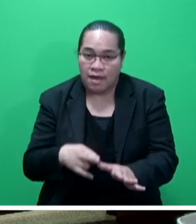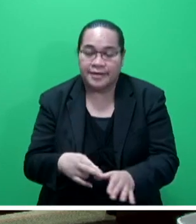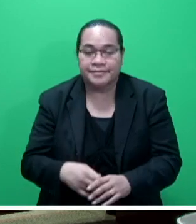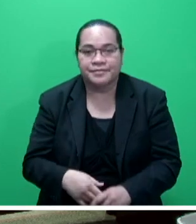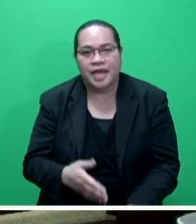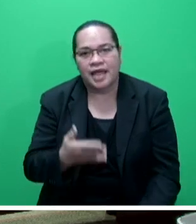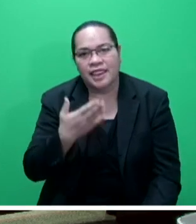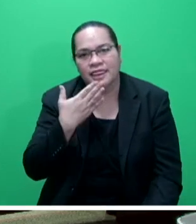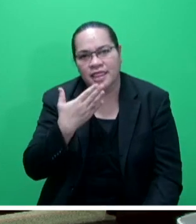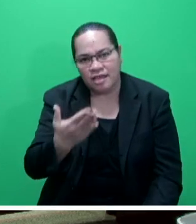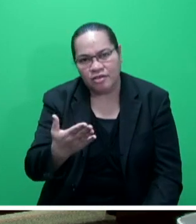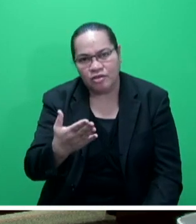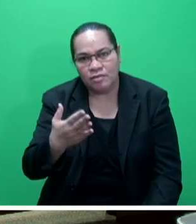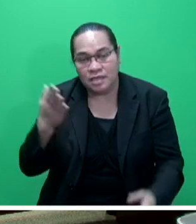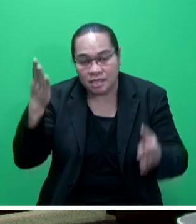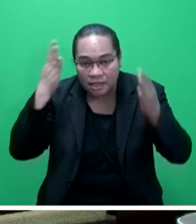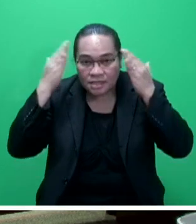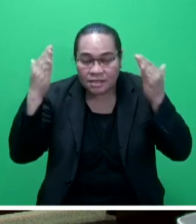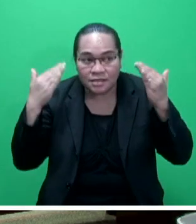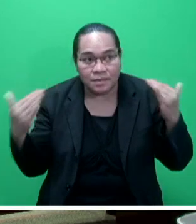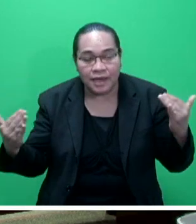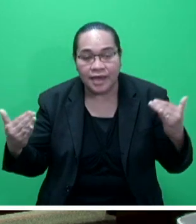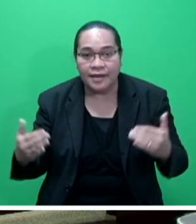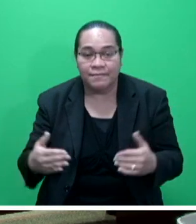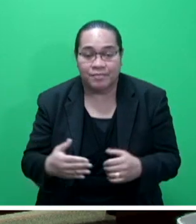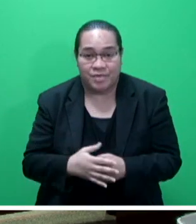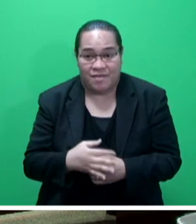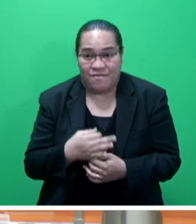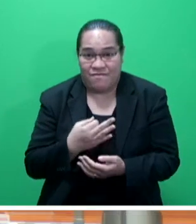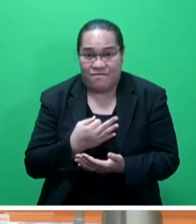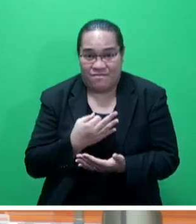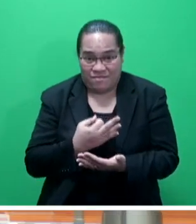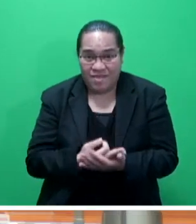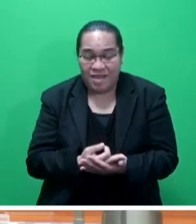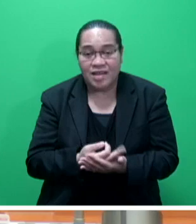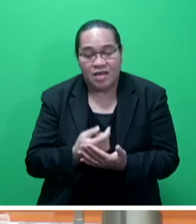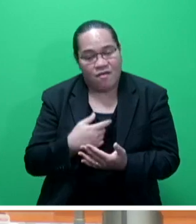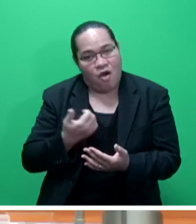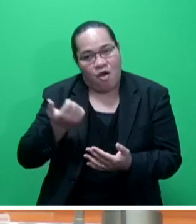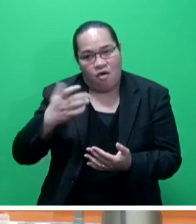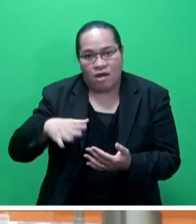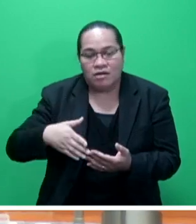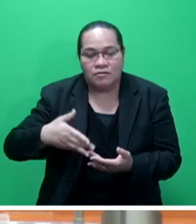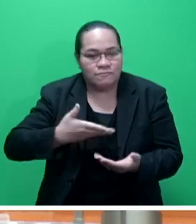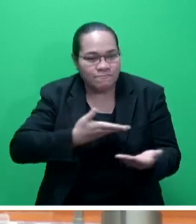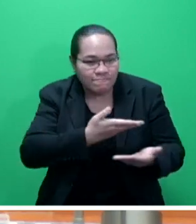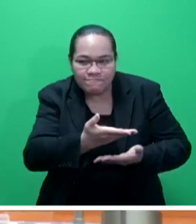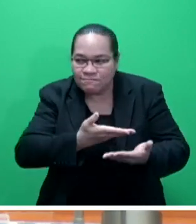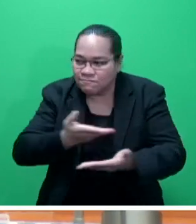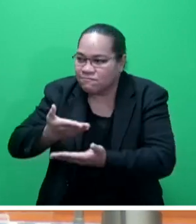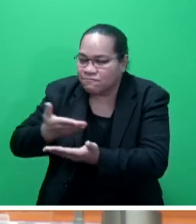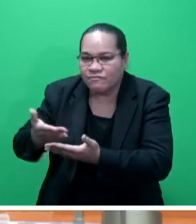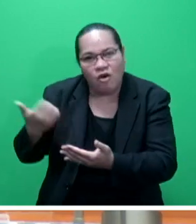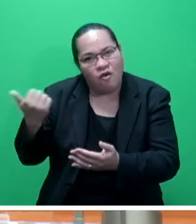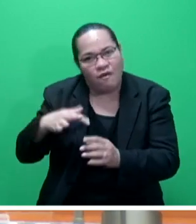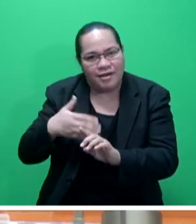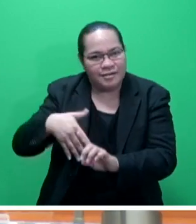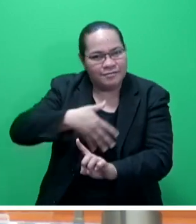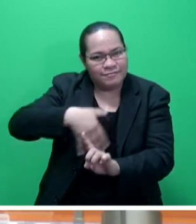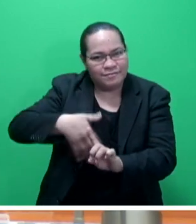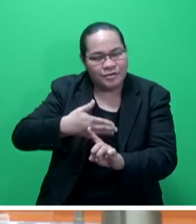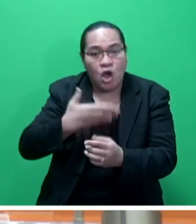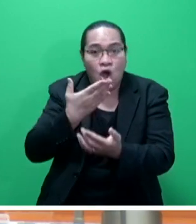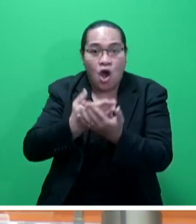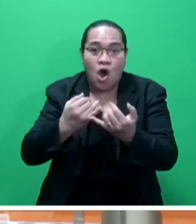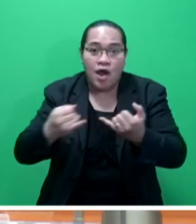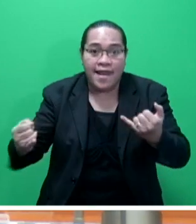Thank you, Mr. Speaker, sir. Mr. Speaker, sir, the fact of the matter is that we have had extensive consultations, also online